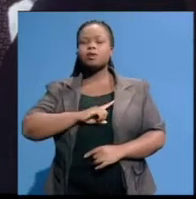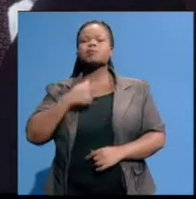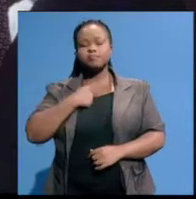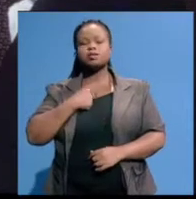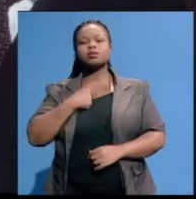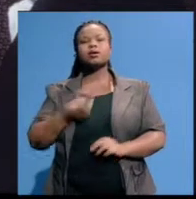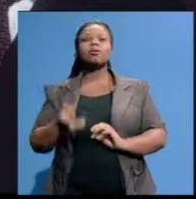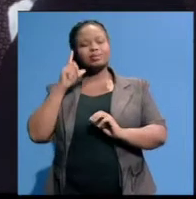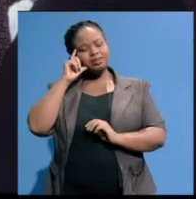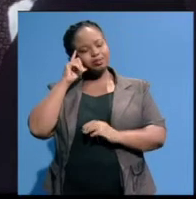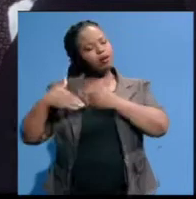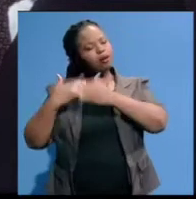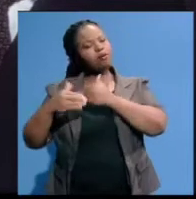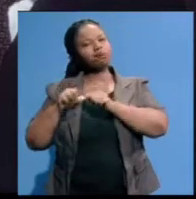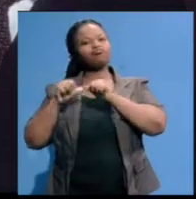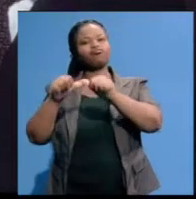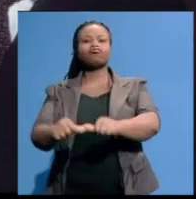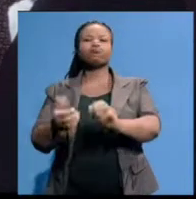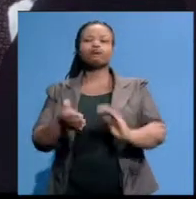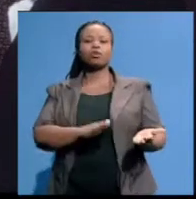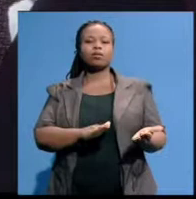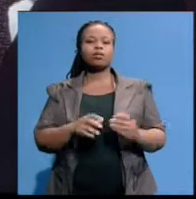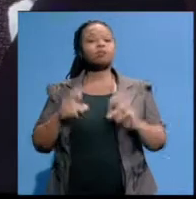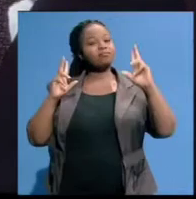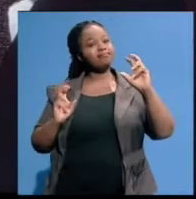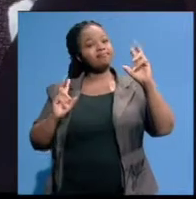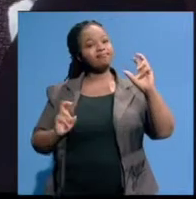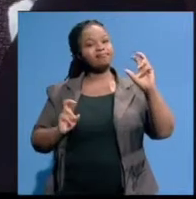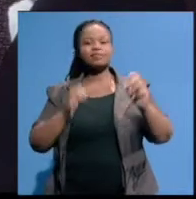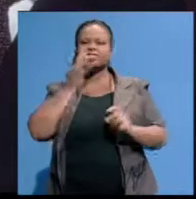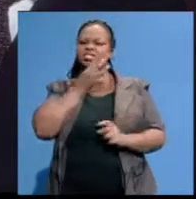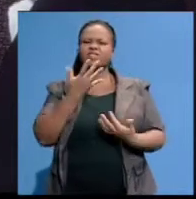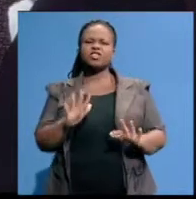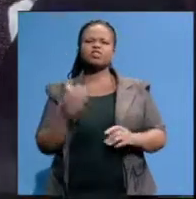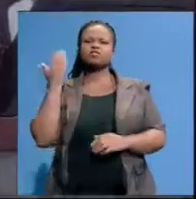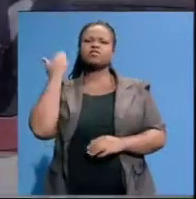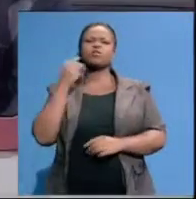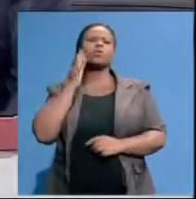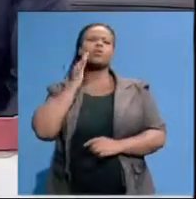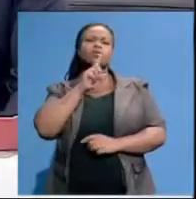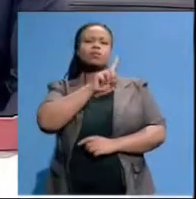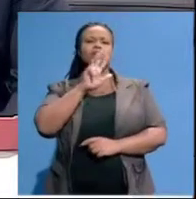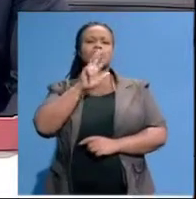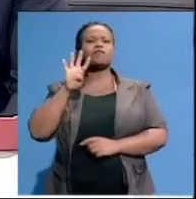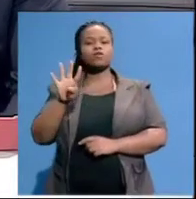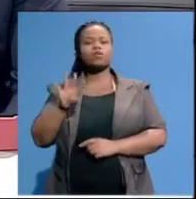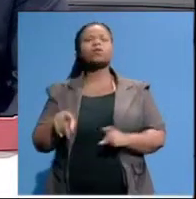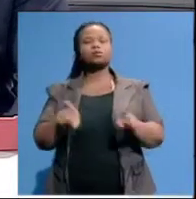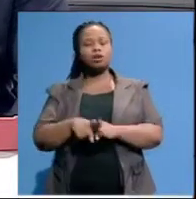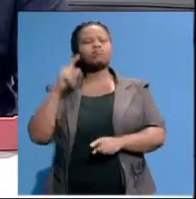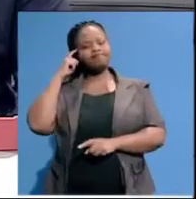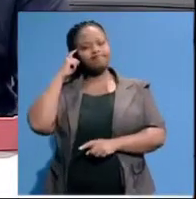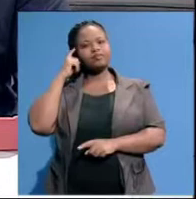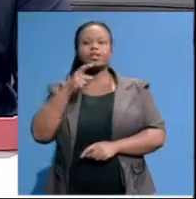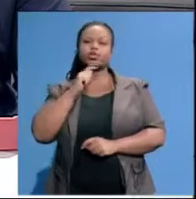for eternity," end quote. Now, this is what Dada Nelson Mandela said back in 1994, and his words do ring true